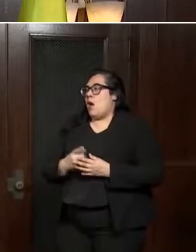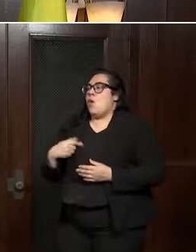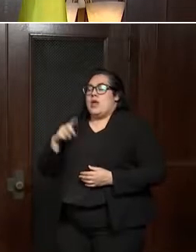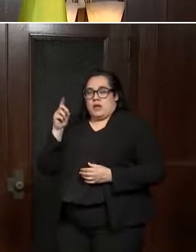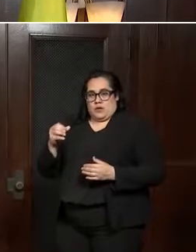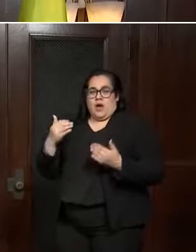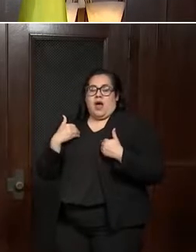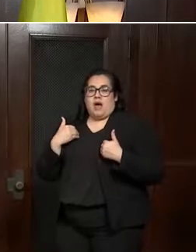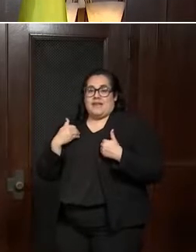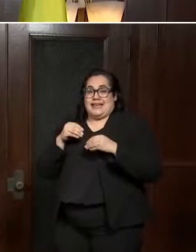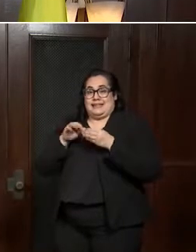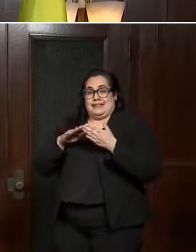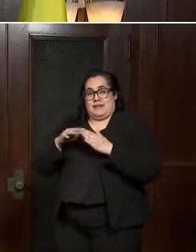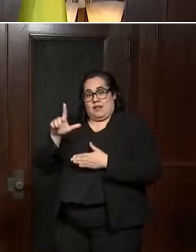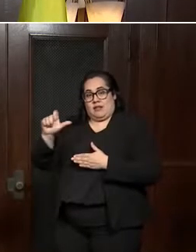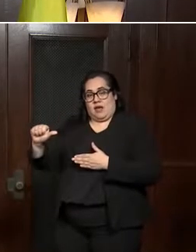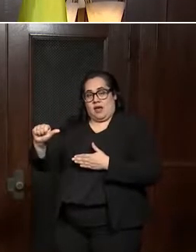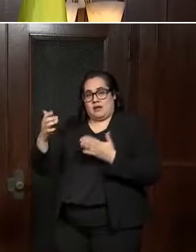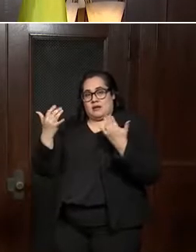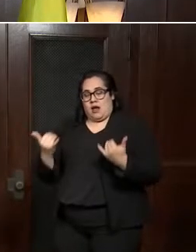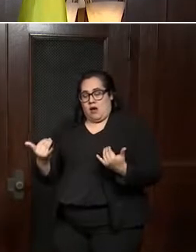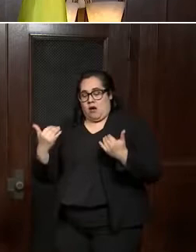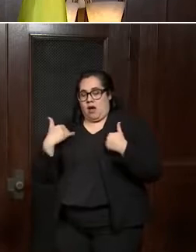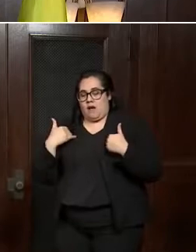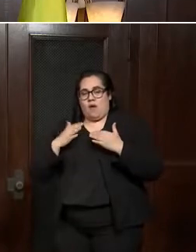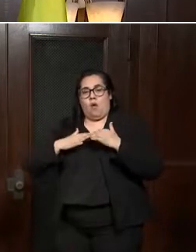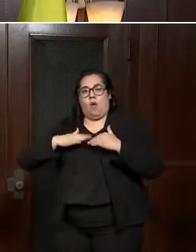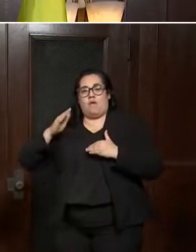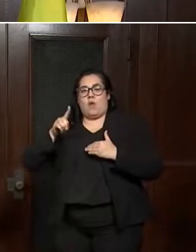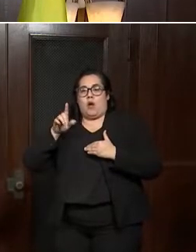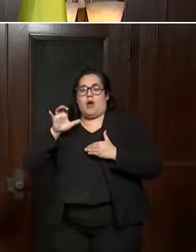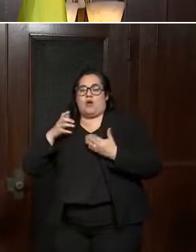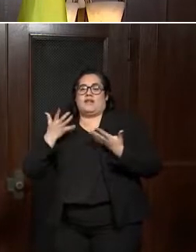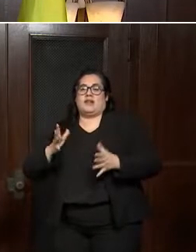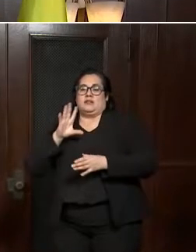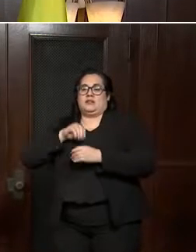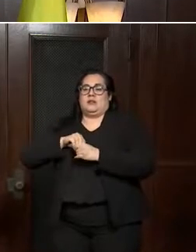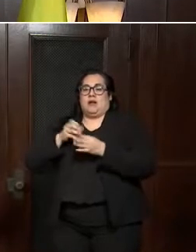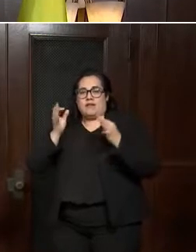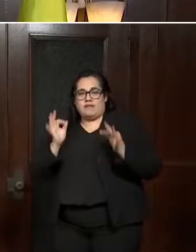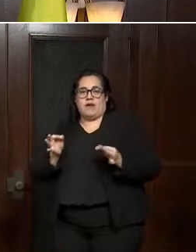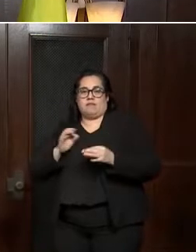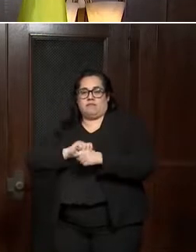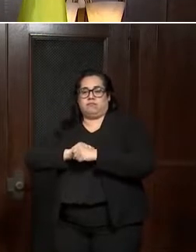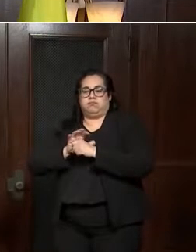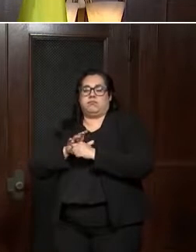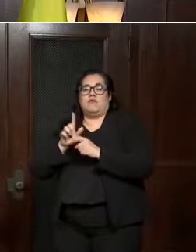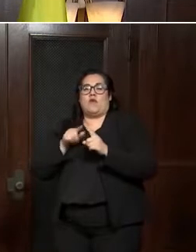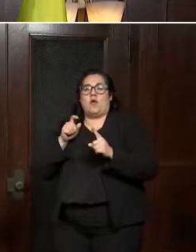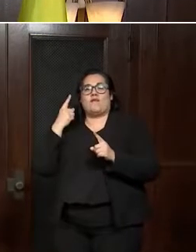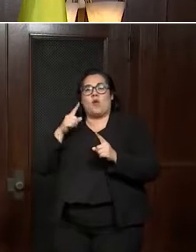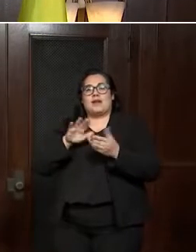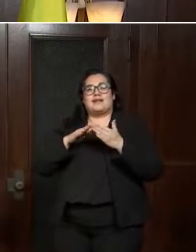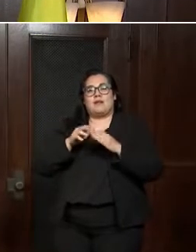We do have in the city of Los Angeles now over 100 confirmed cases of city